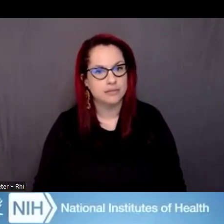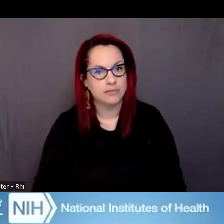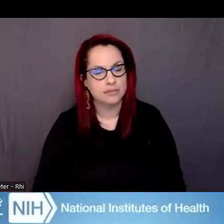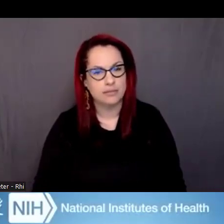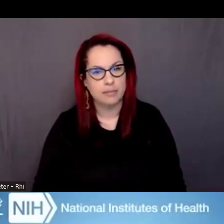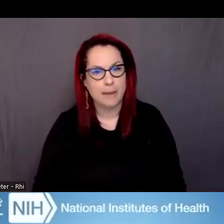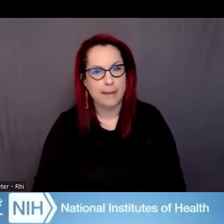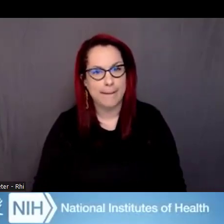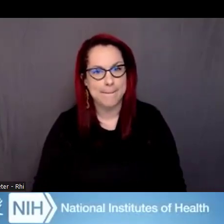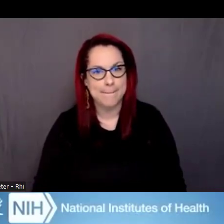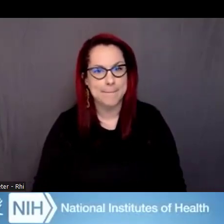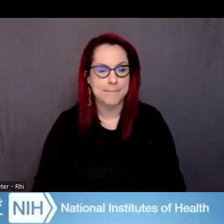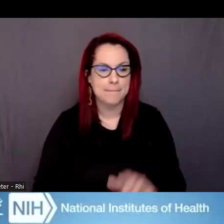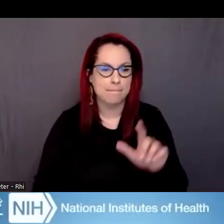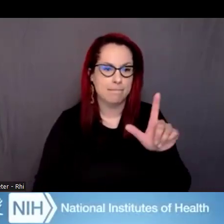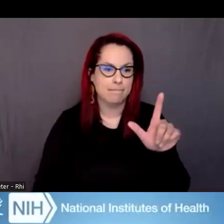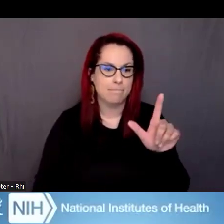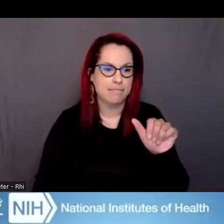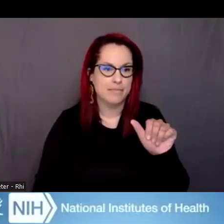Will